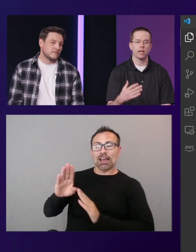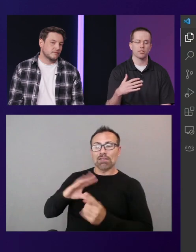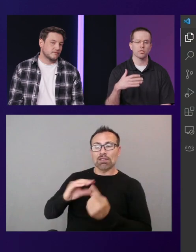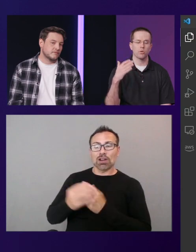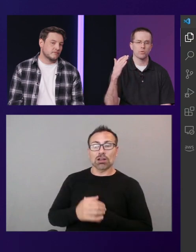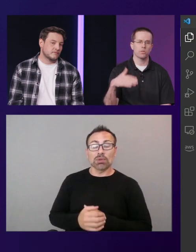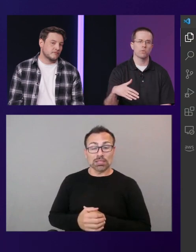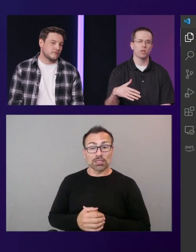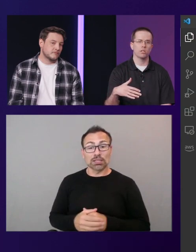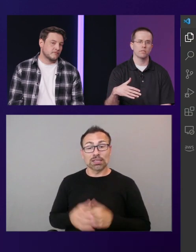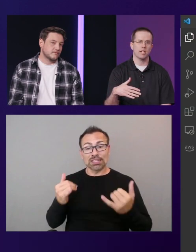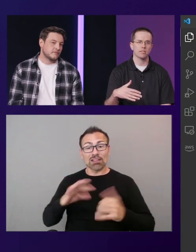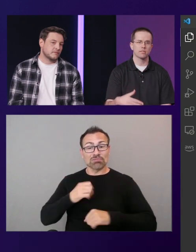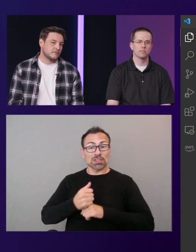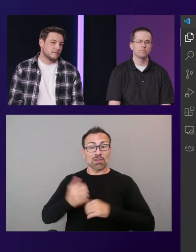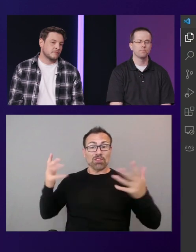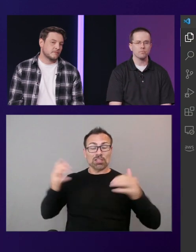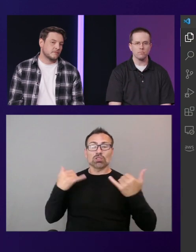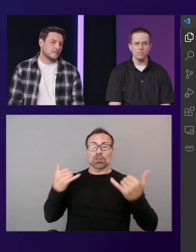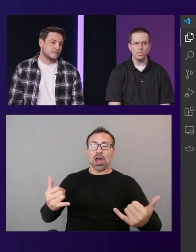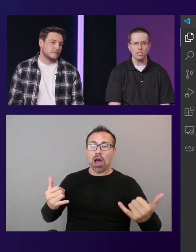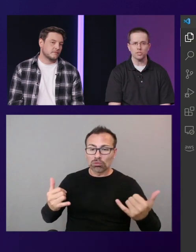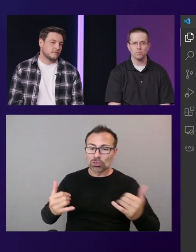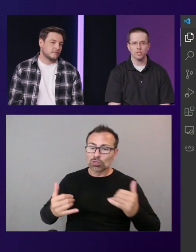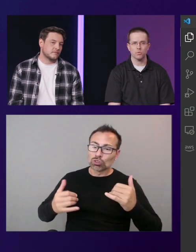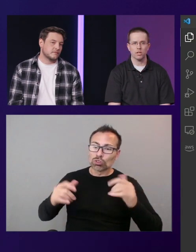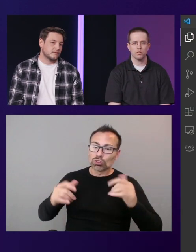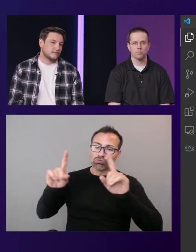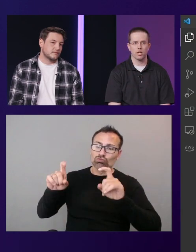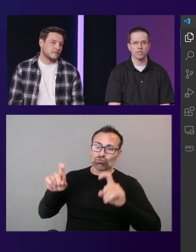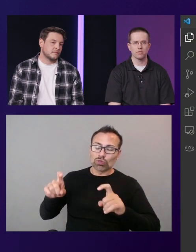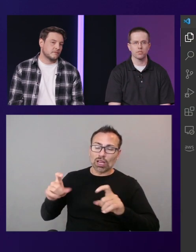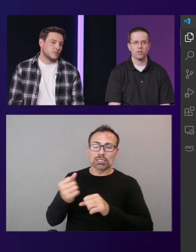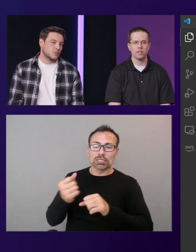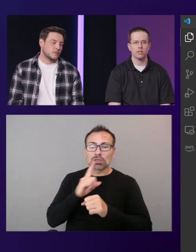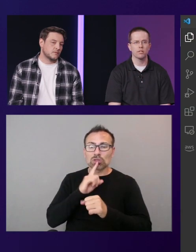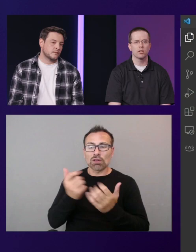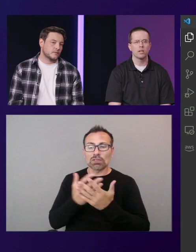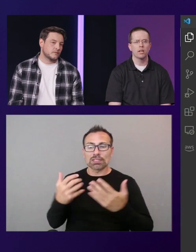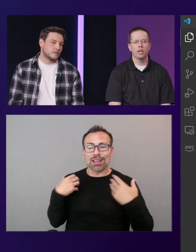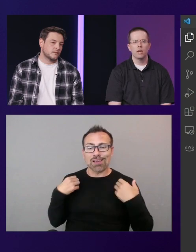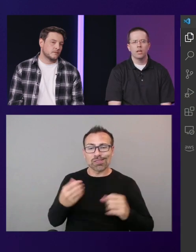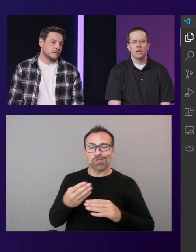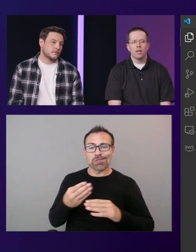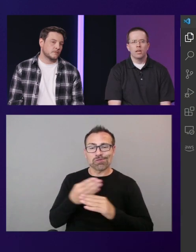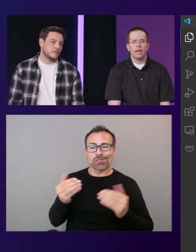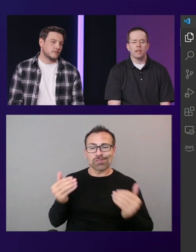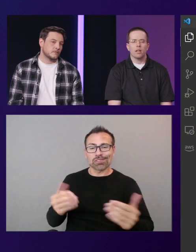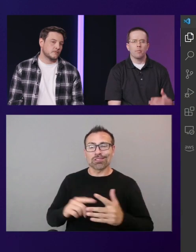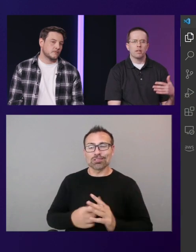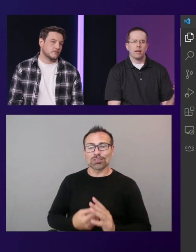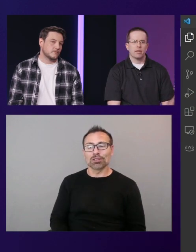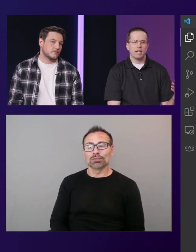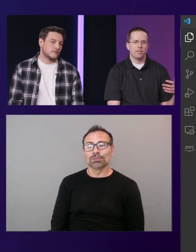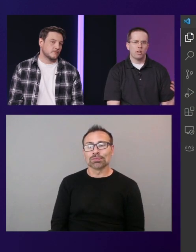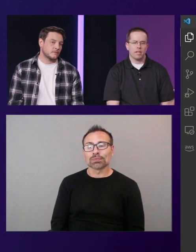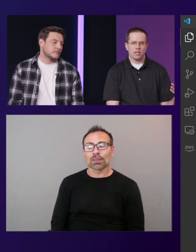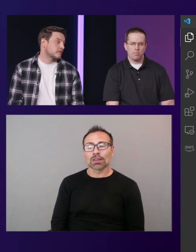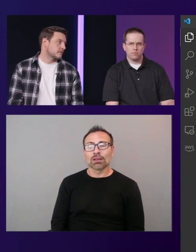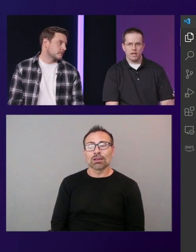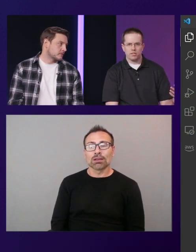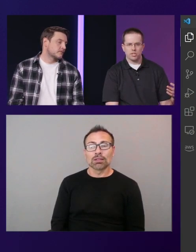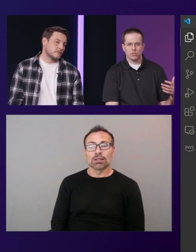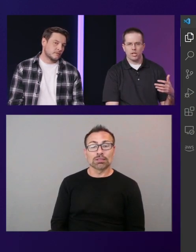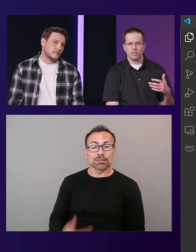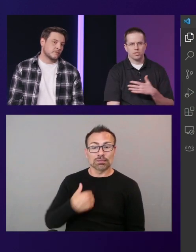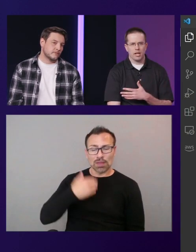test to actually go through and run all of the tests, and just to make sure we're healthy prior to getting started here. And I'm going to navigate. I know I've got a